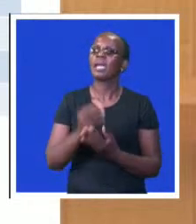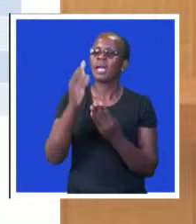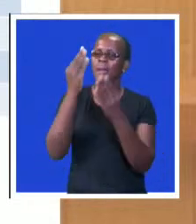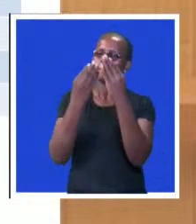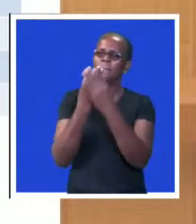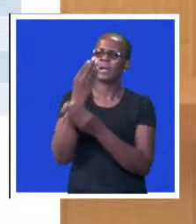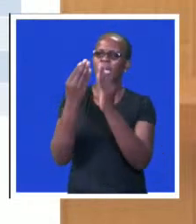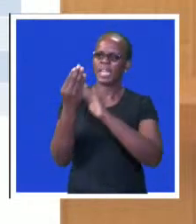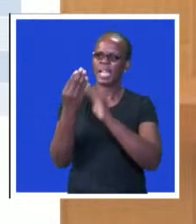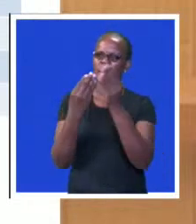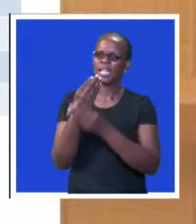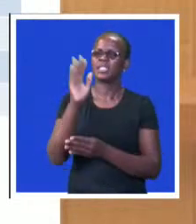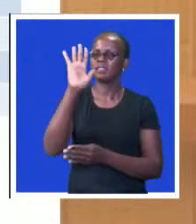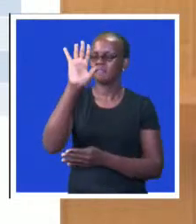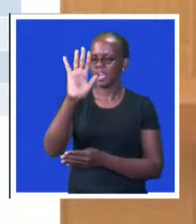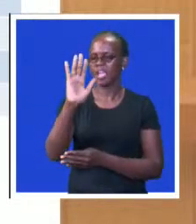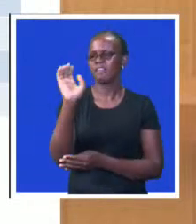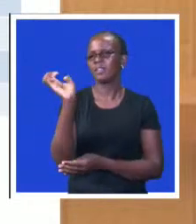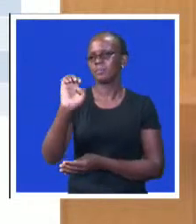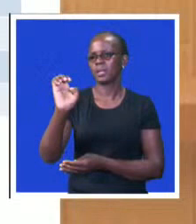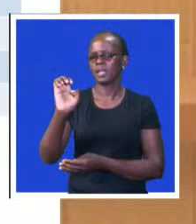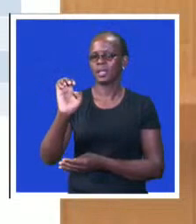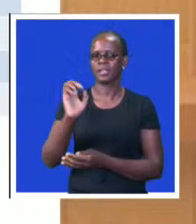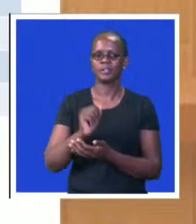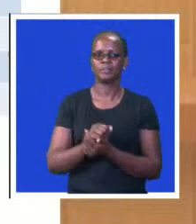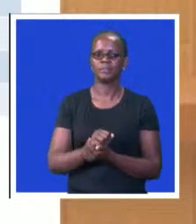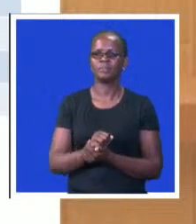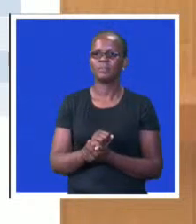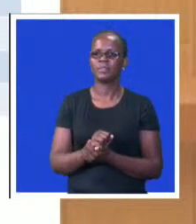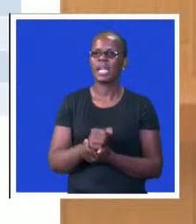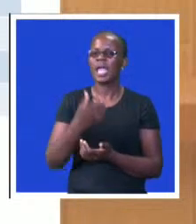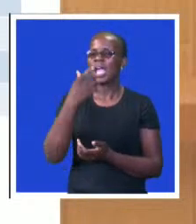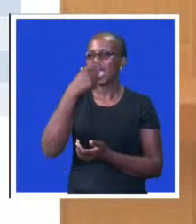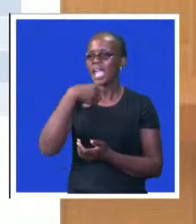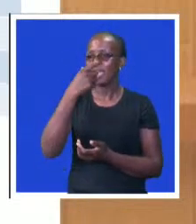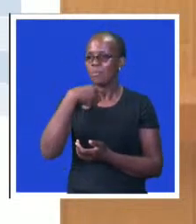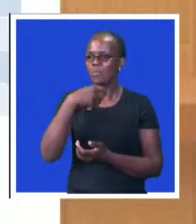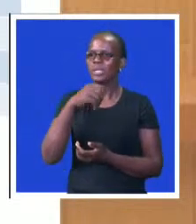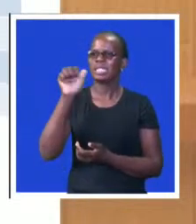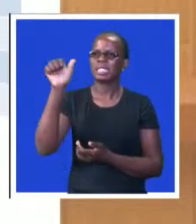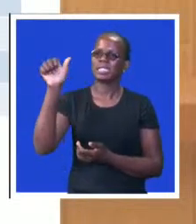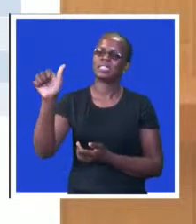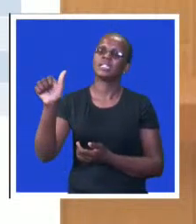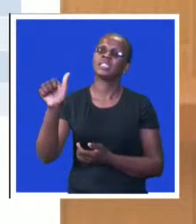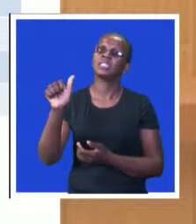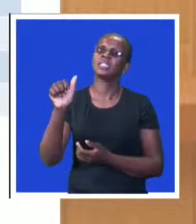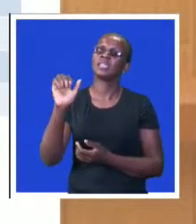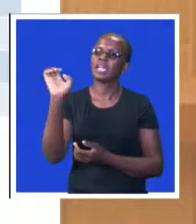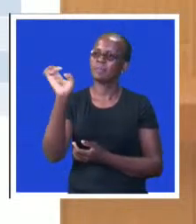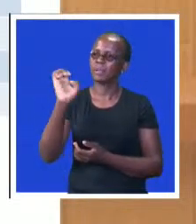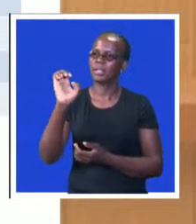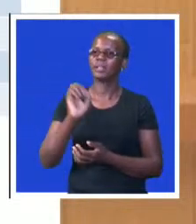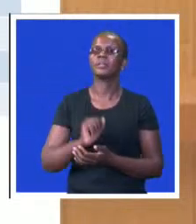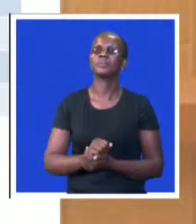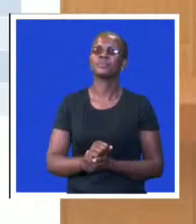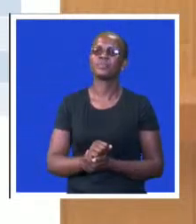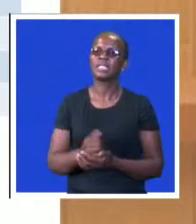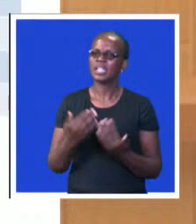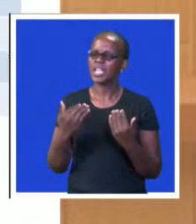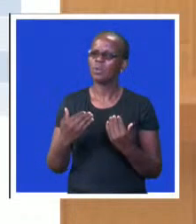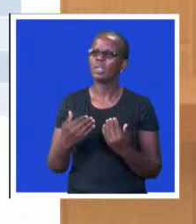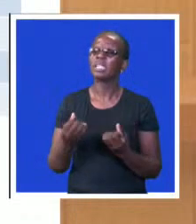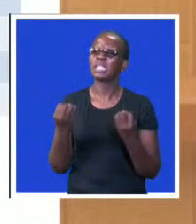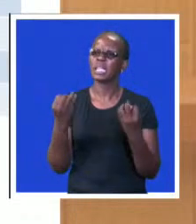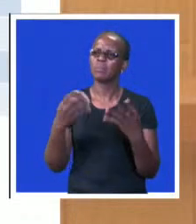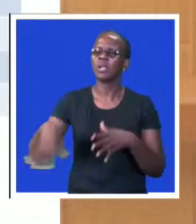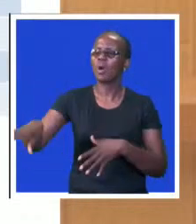is 5 emalangeni, and a packet of apples is 6 emalangeni. Now we are going to calculate the